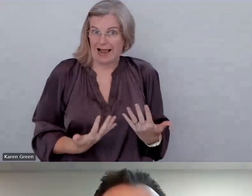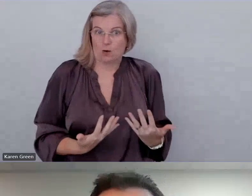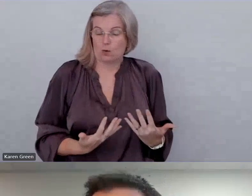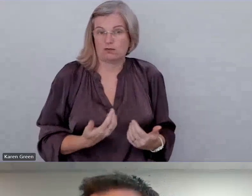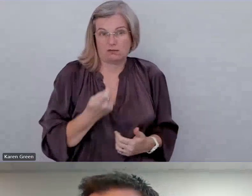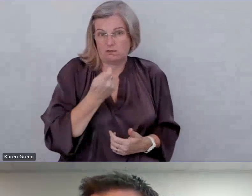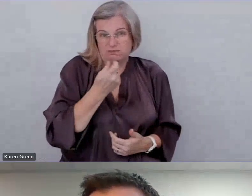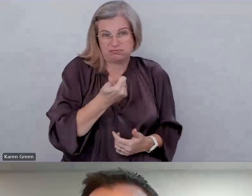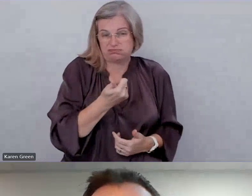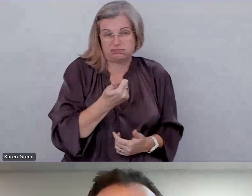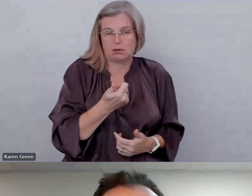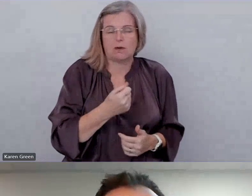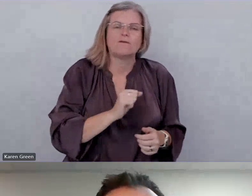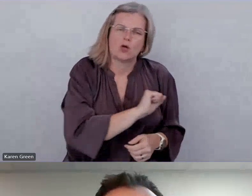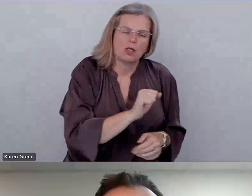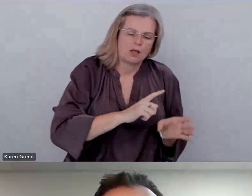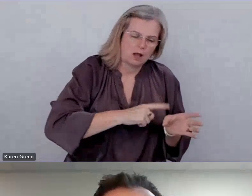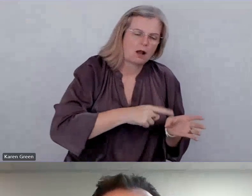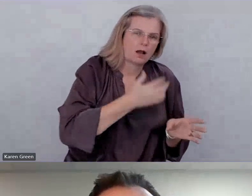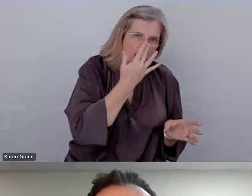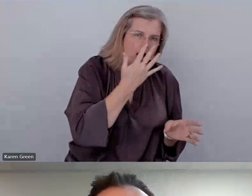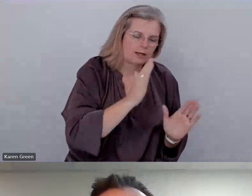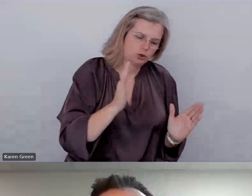So that's in the younger age group, by the way.